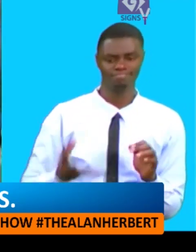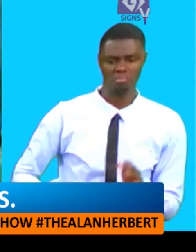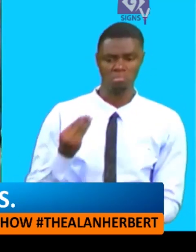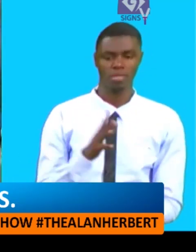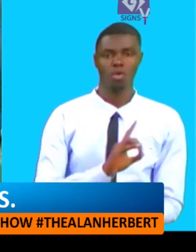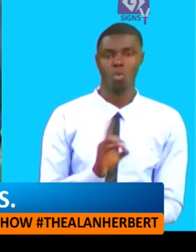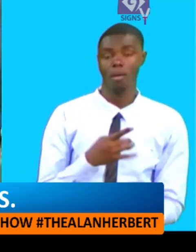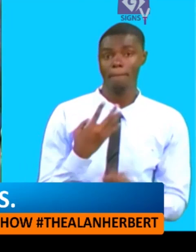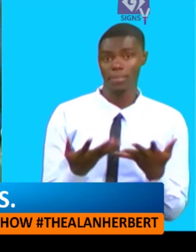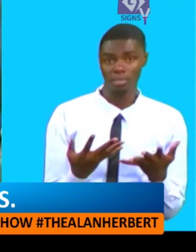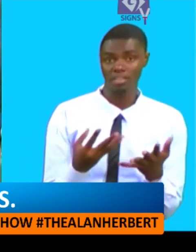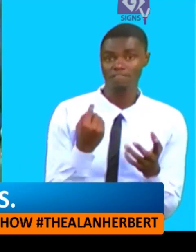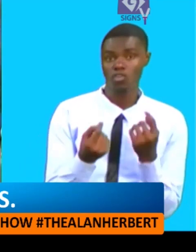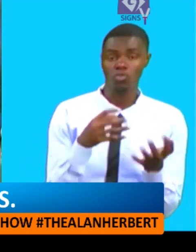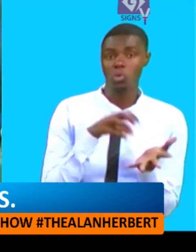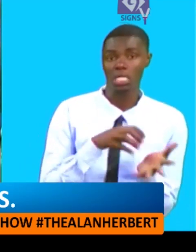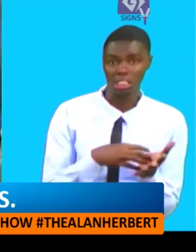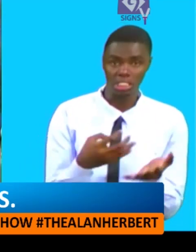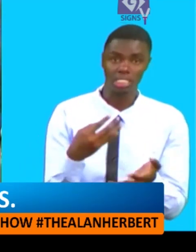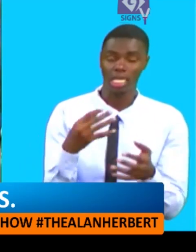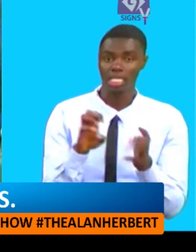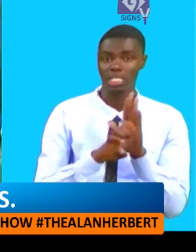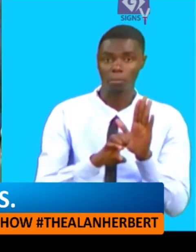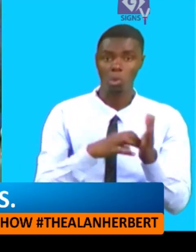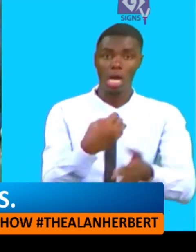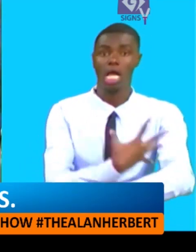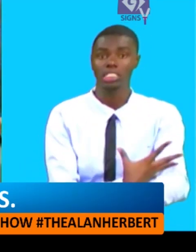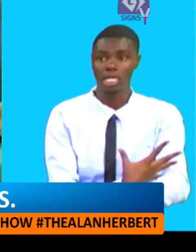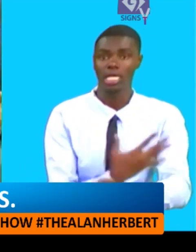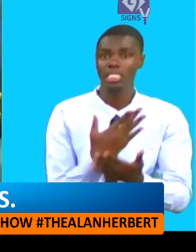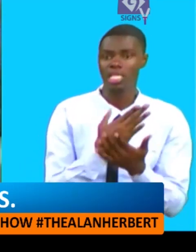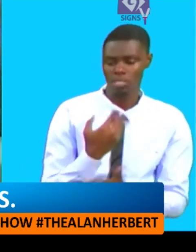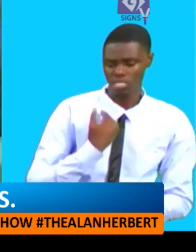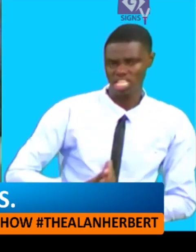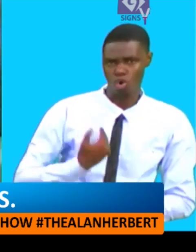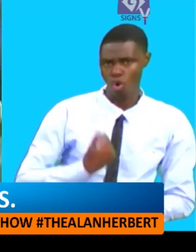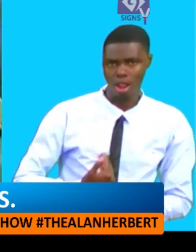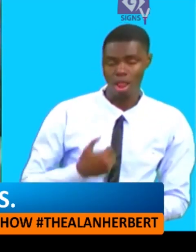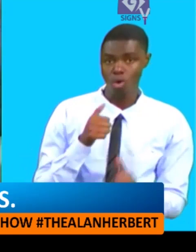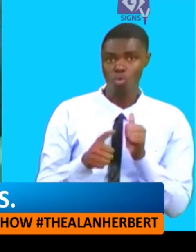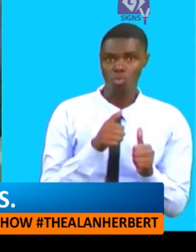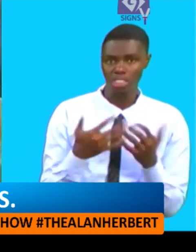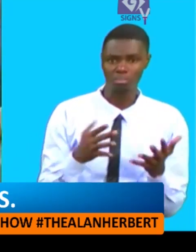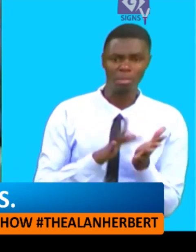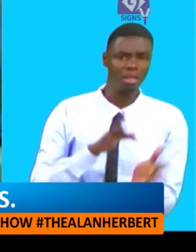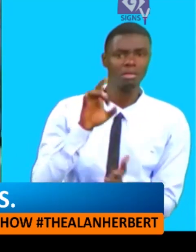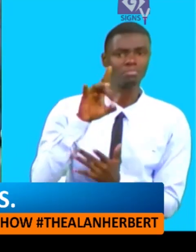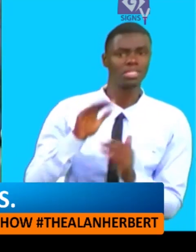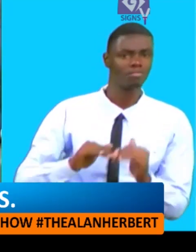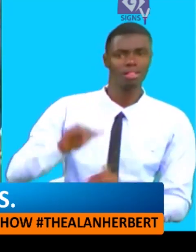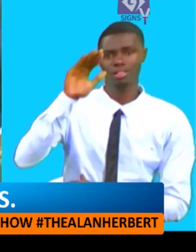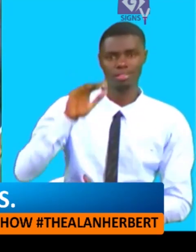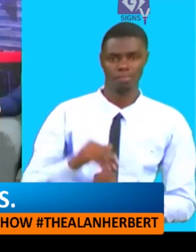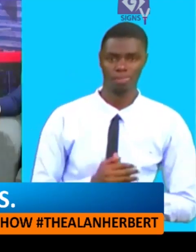from a few cases like cancer, Yeah. and maybe now some surgical cases that might go over and beyond. Yeah.